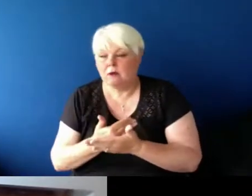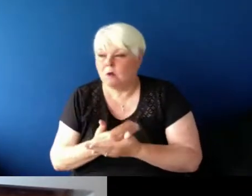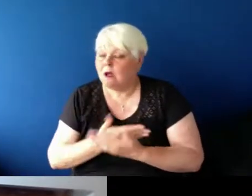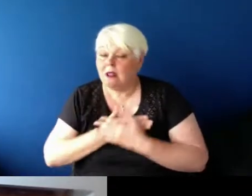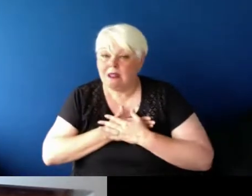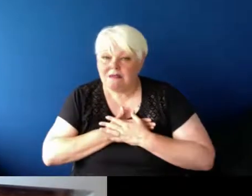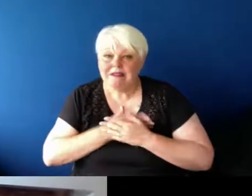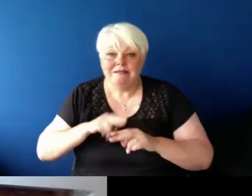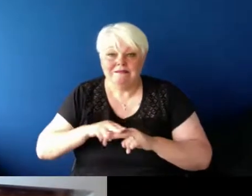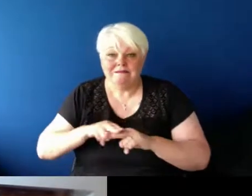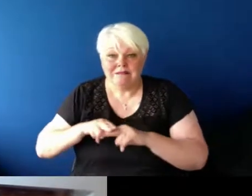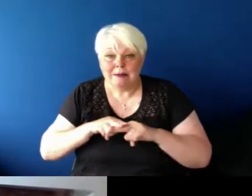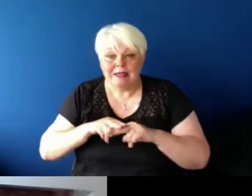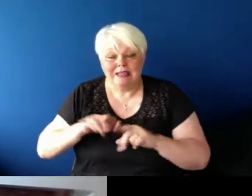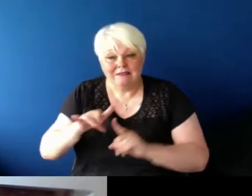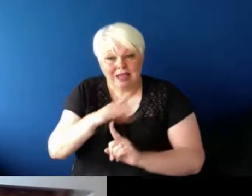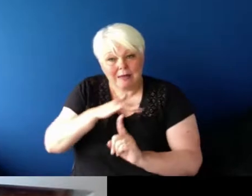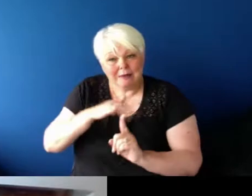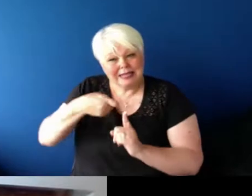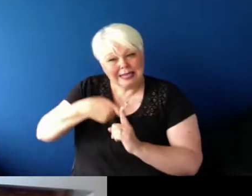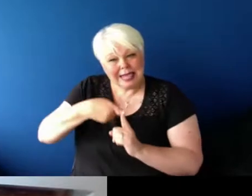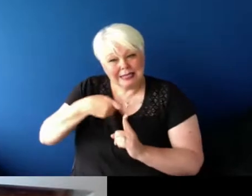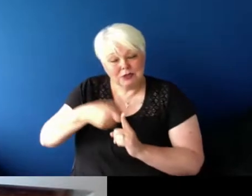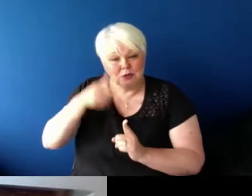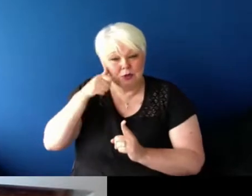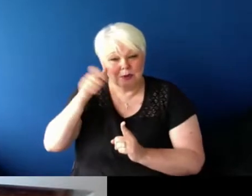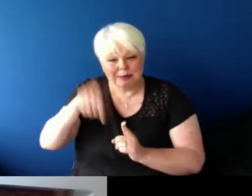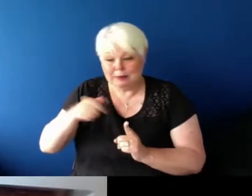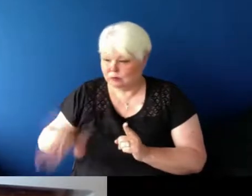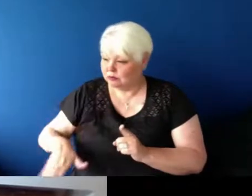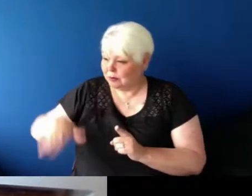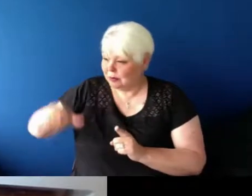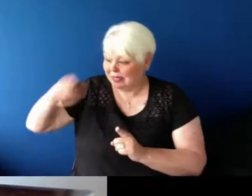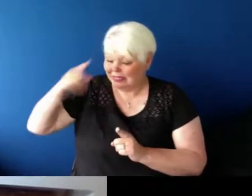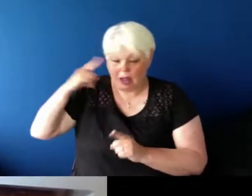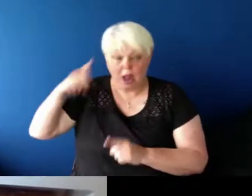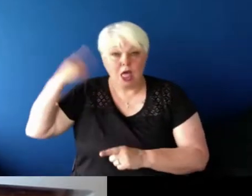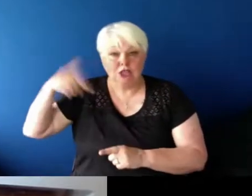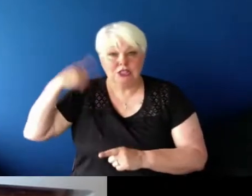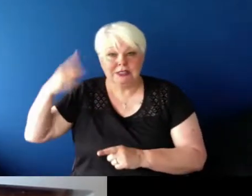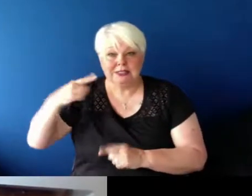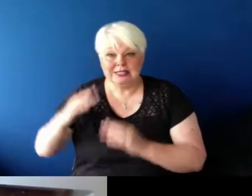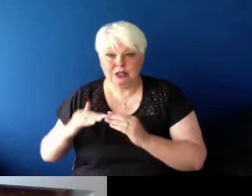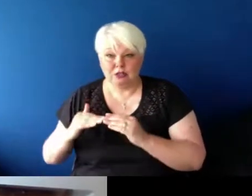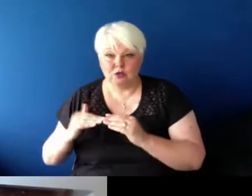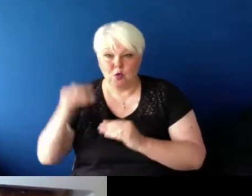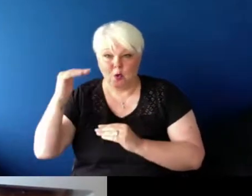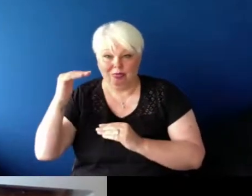environment. Kent, as you know, people that grow up in Kent think of London as being the north.